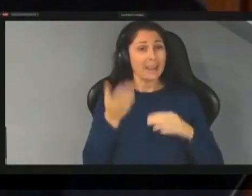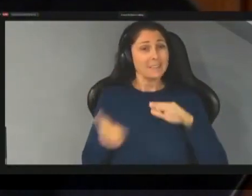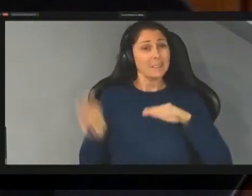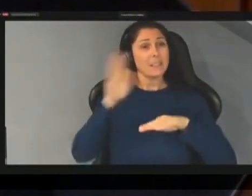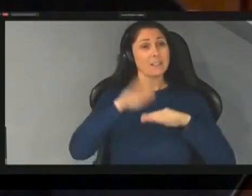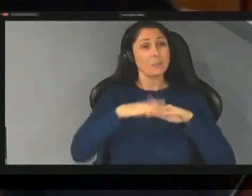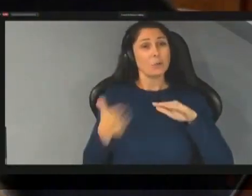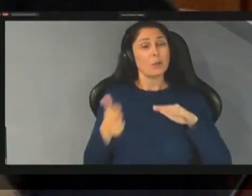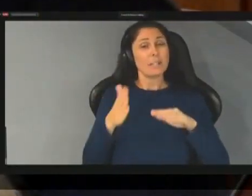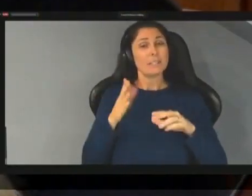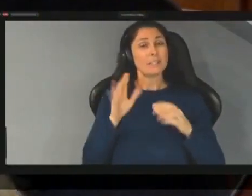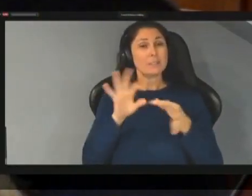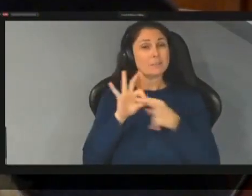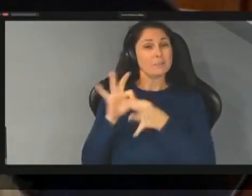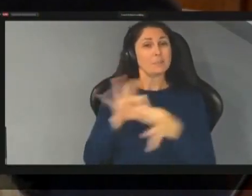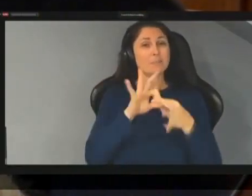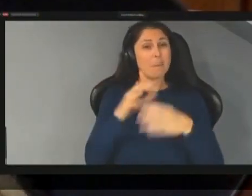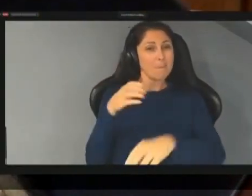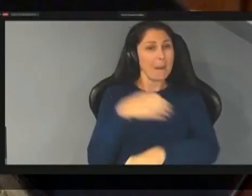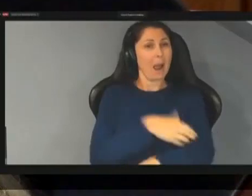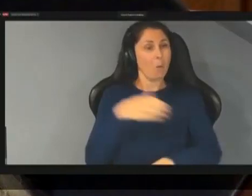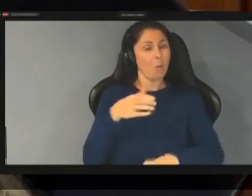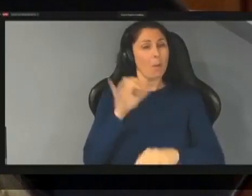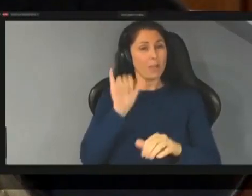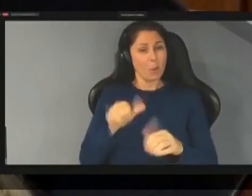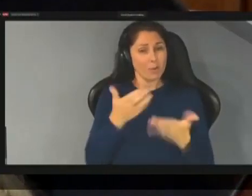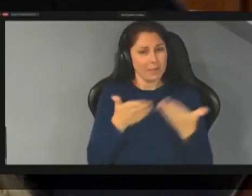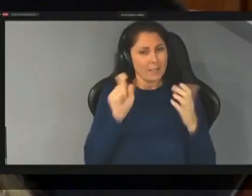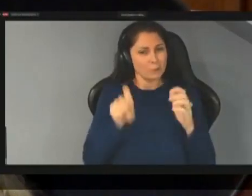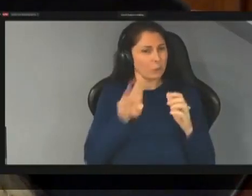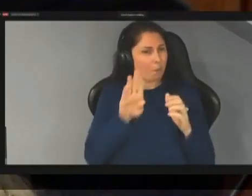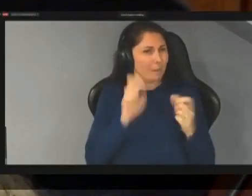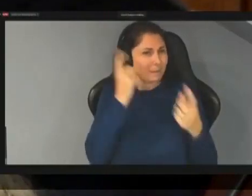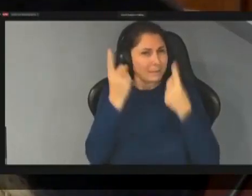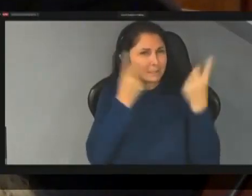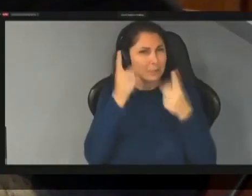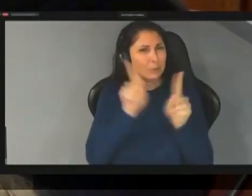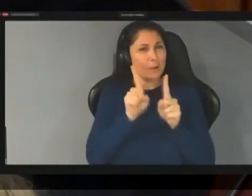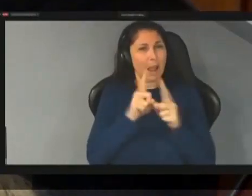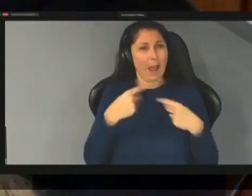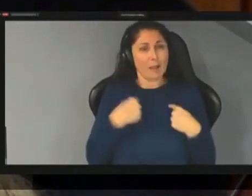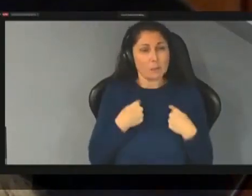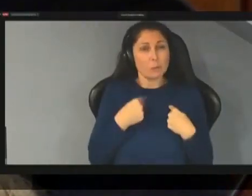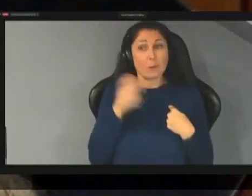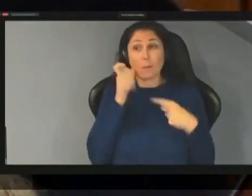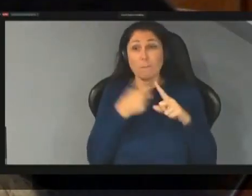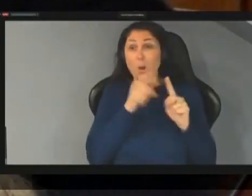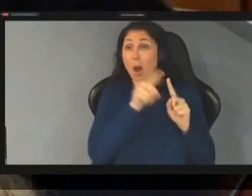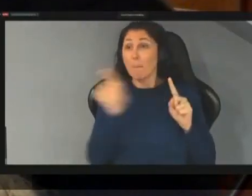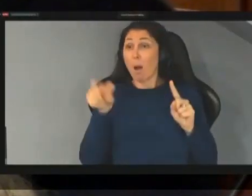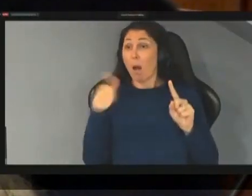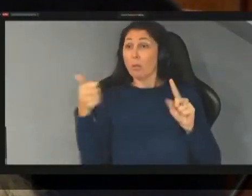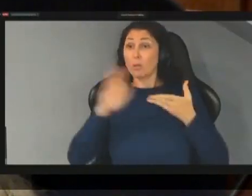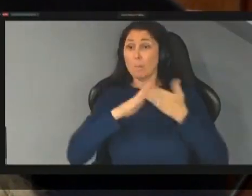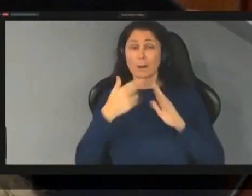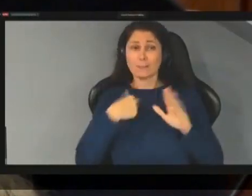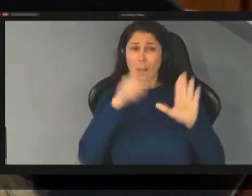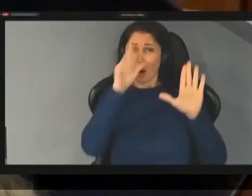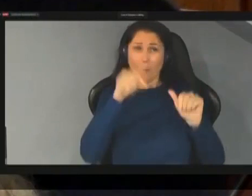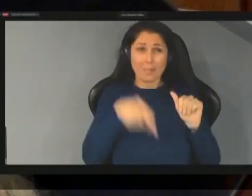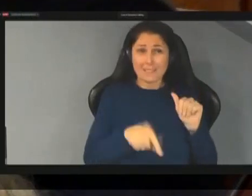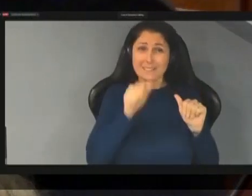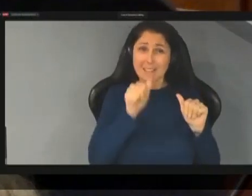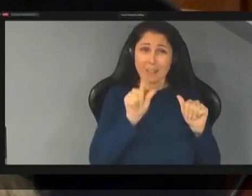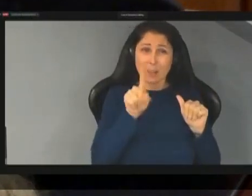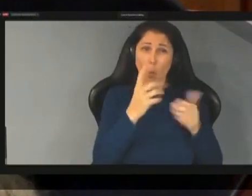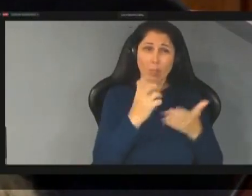that those things should be considered as we hear from other communities. And I hope that this is not the only opportunity to talk about